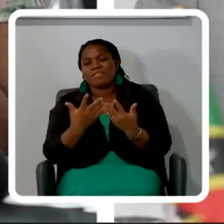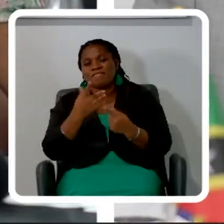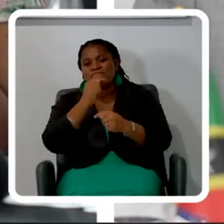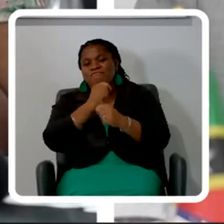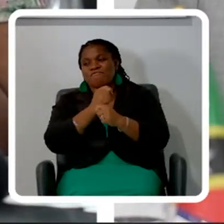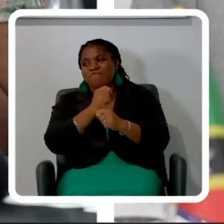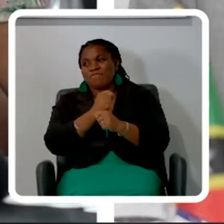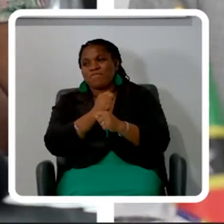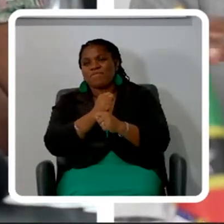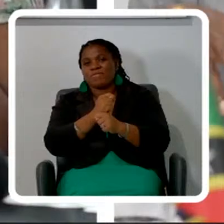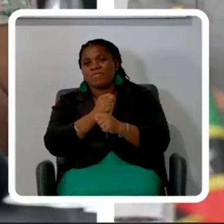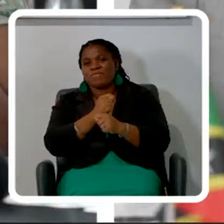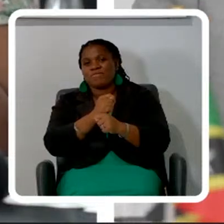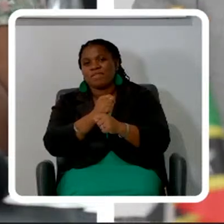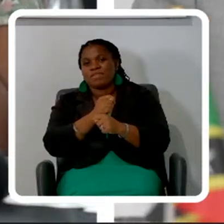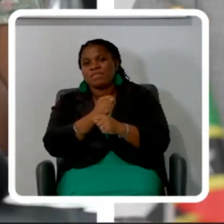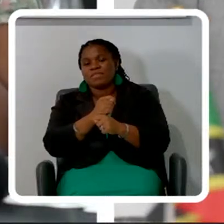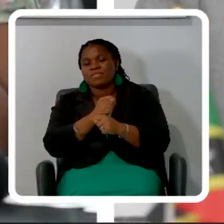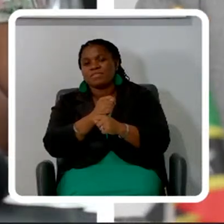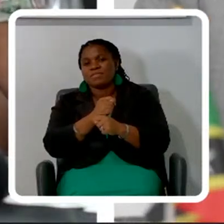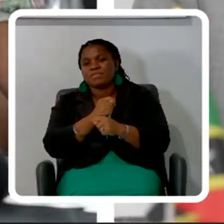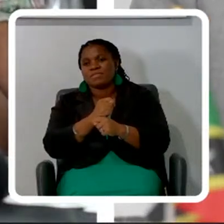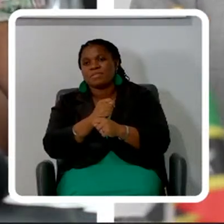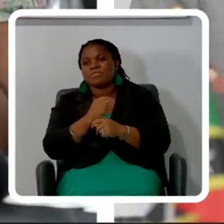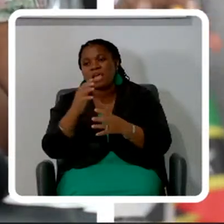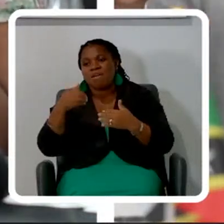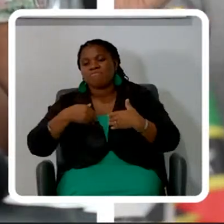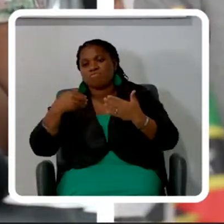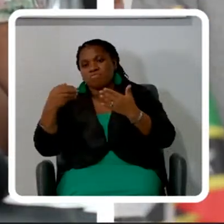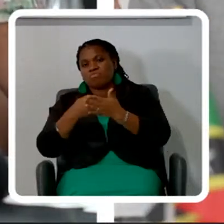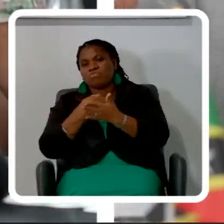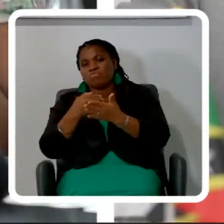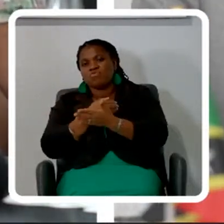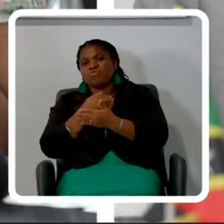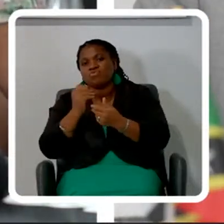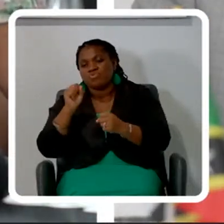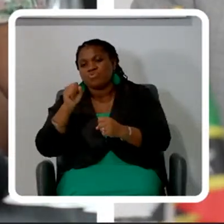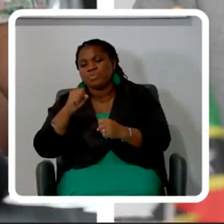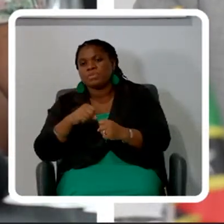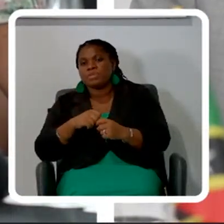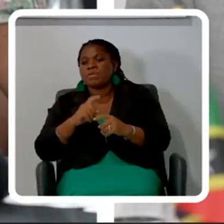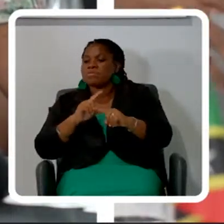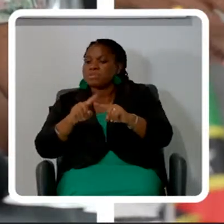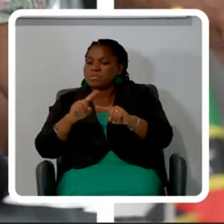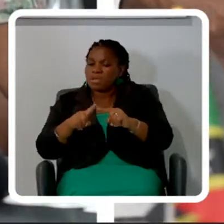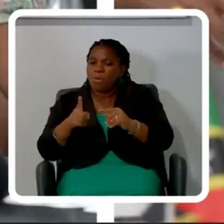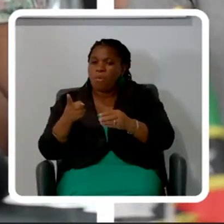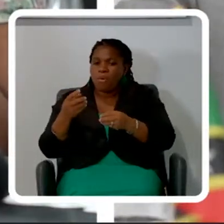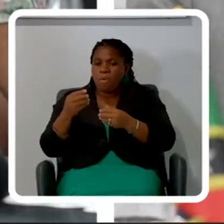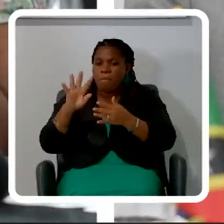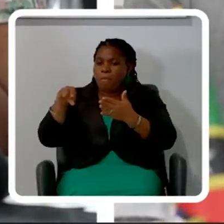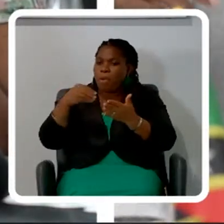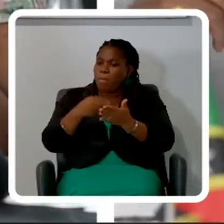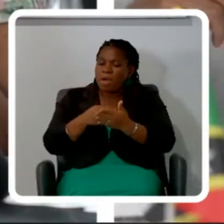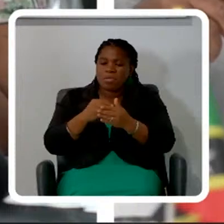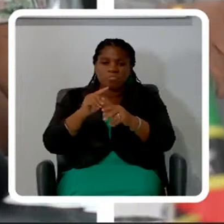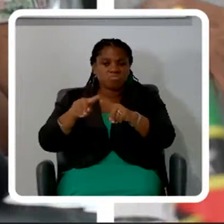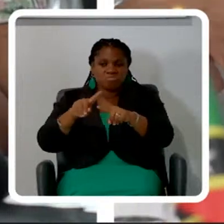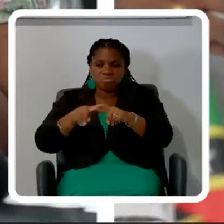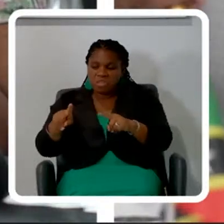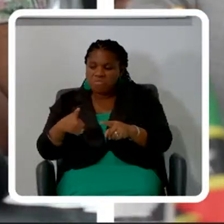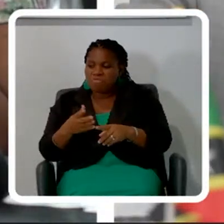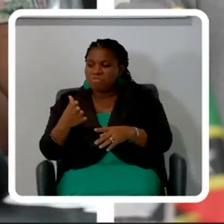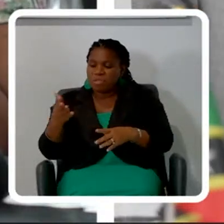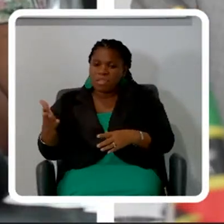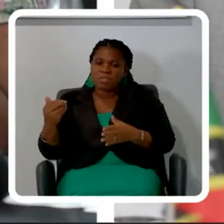people understand. So we've invested significantly in that. So we are now going to invest in that infrastructure. The building was there for years.